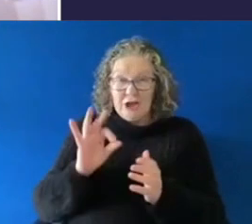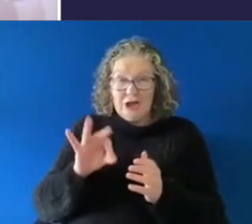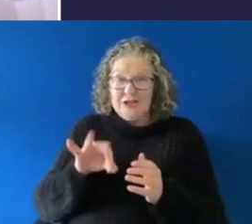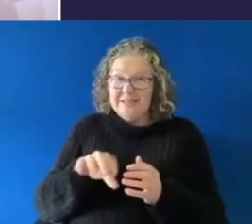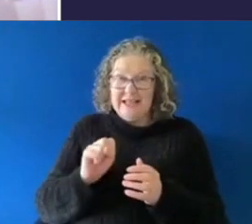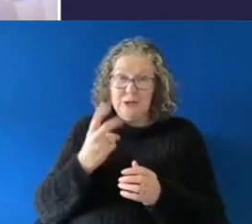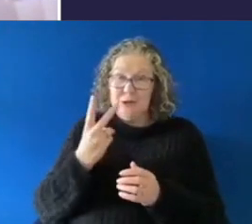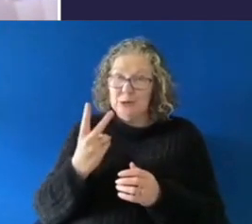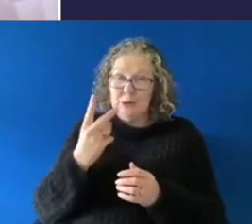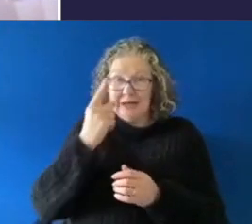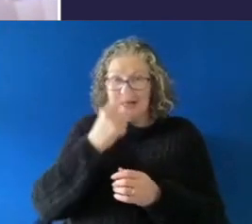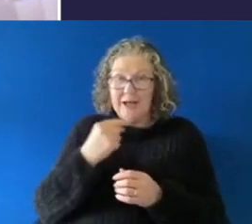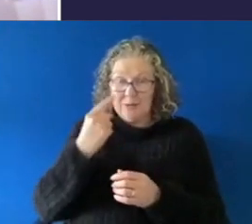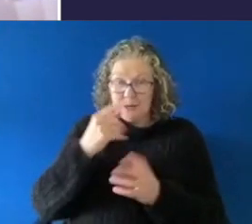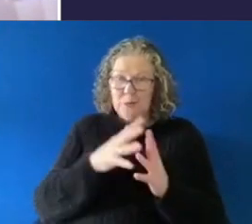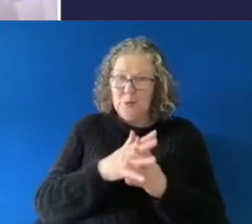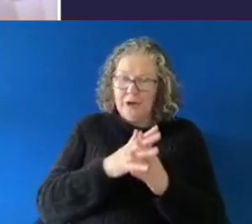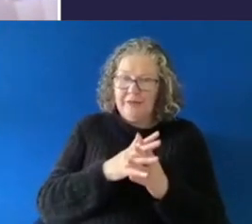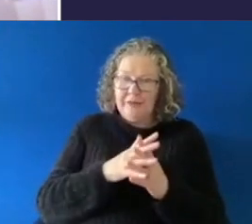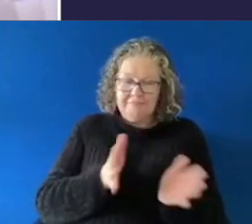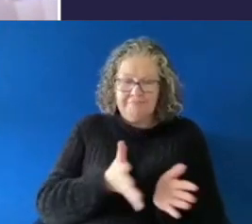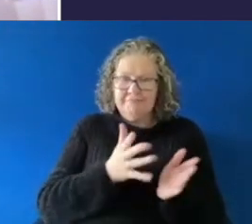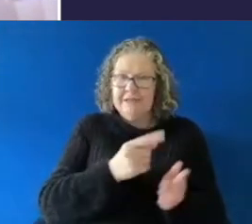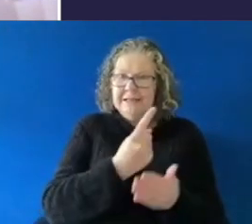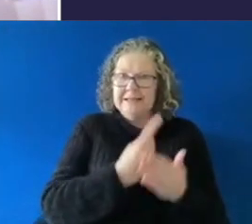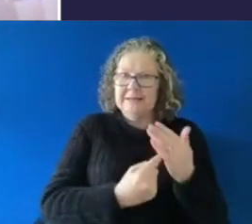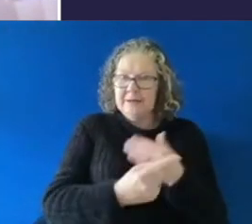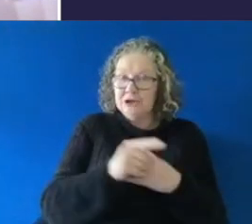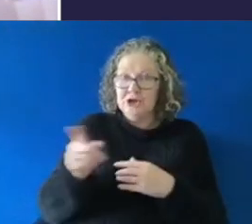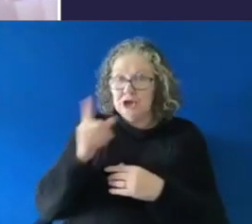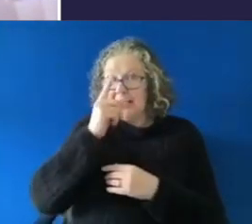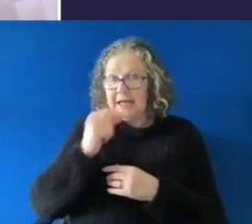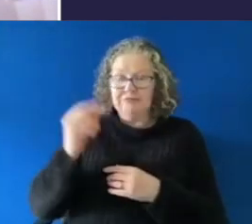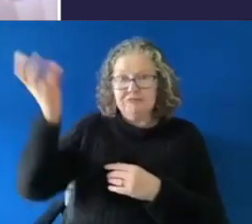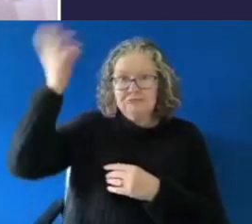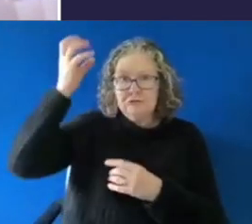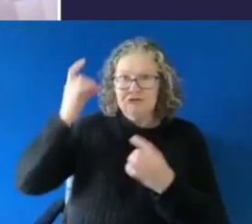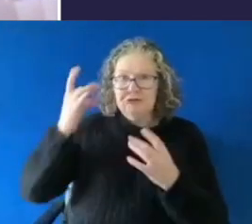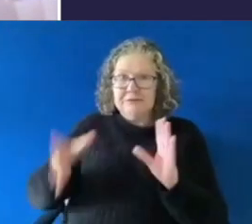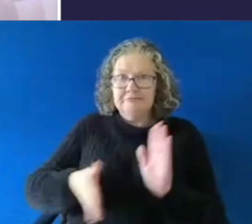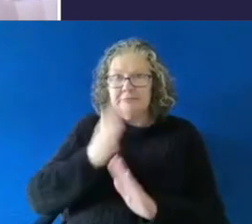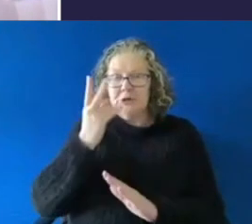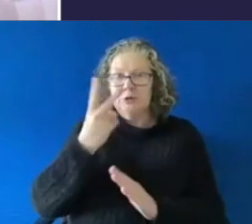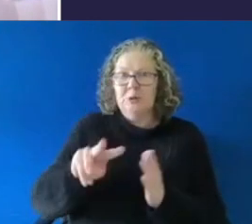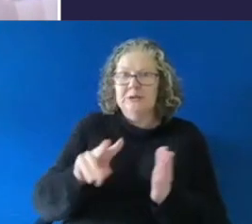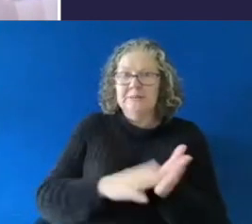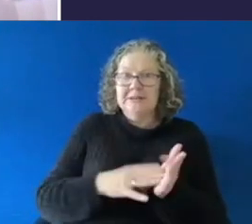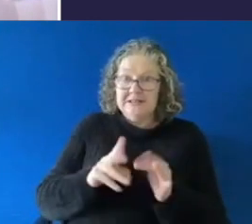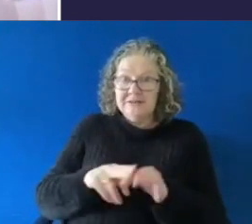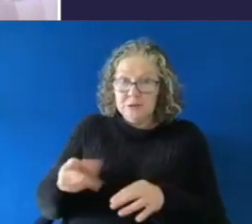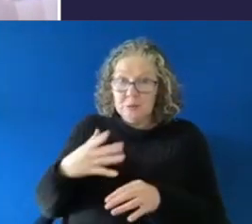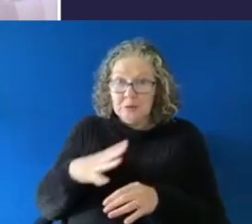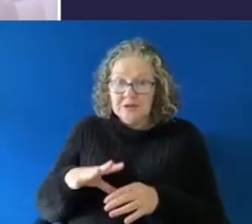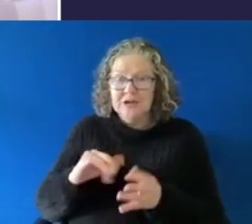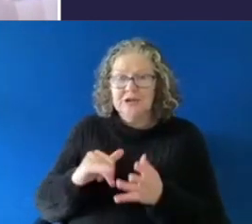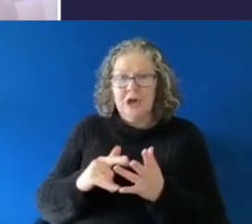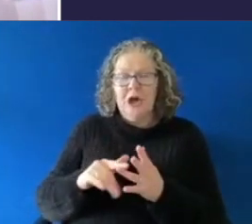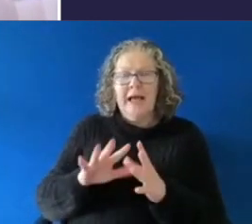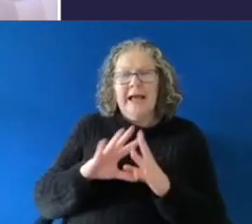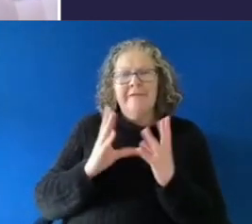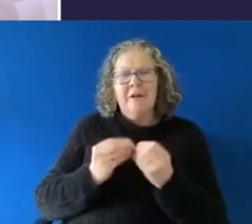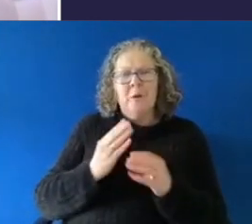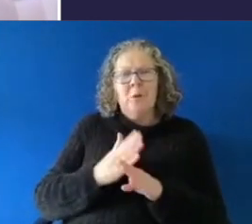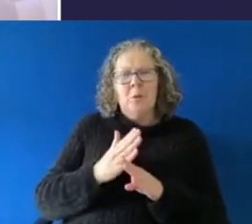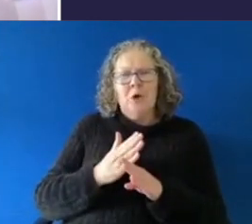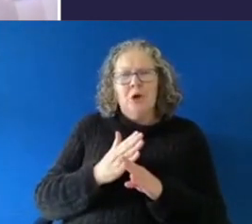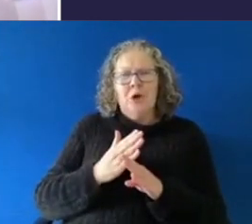If she's very motivated, she can be in that shower and out the door in 20 minutes if she wants to. And so, look, all good things are worth the hard work in